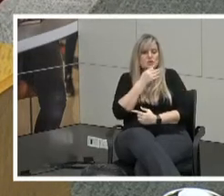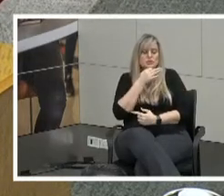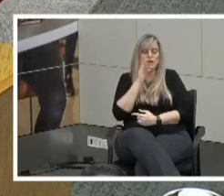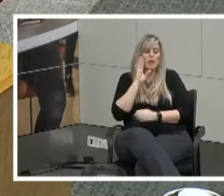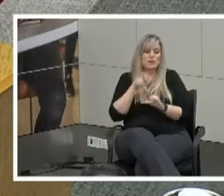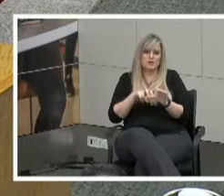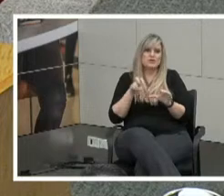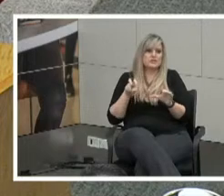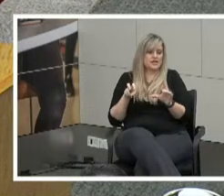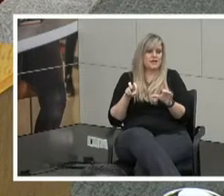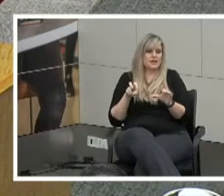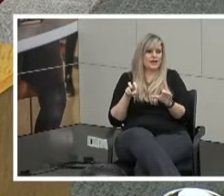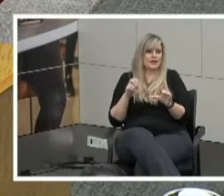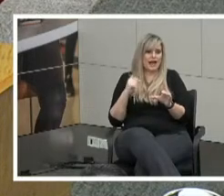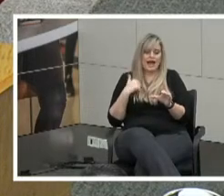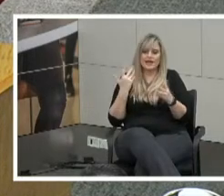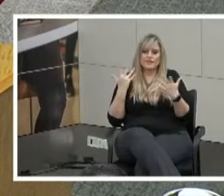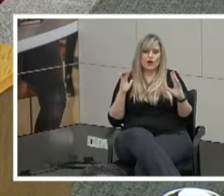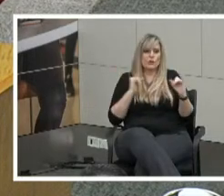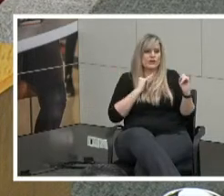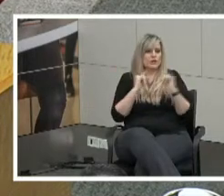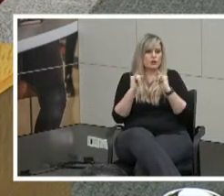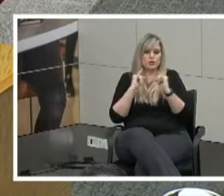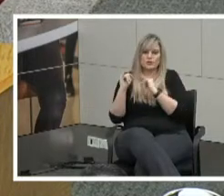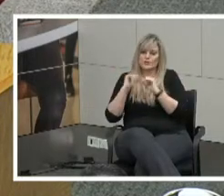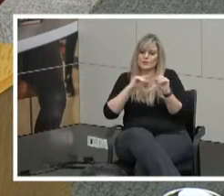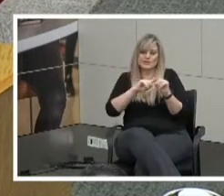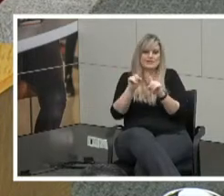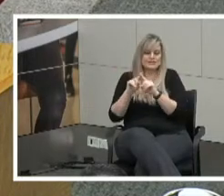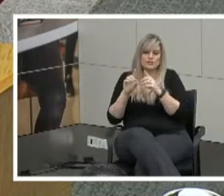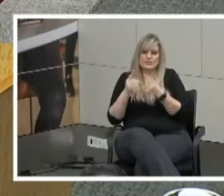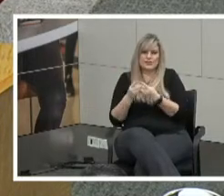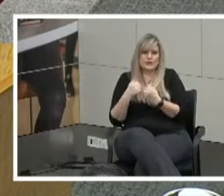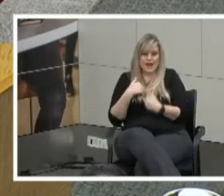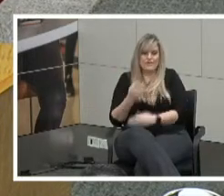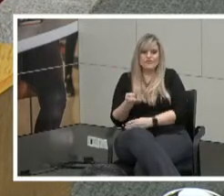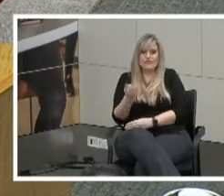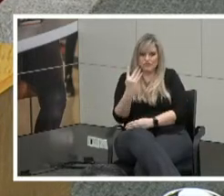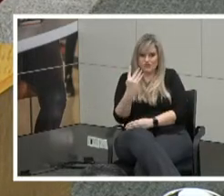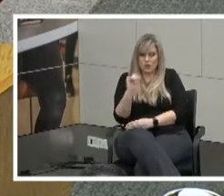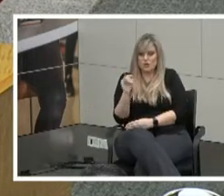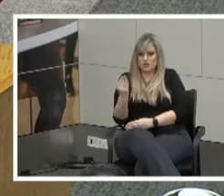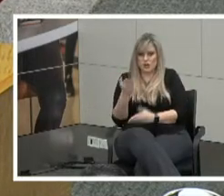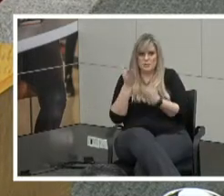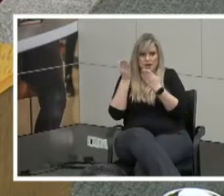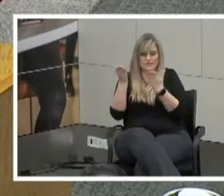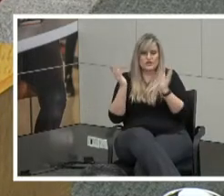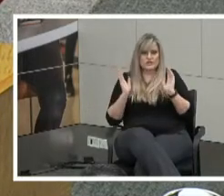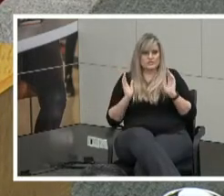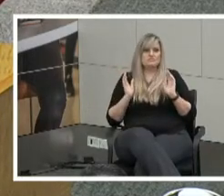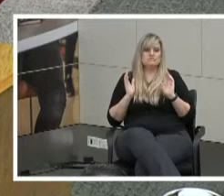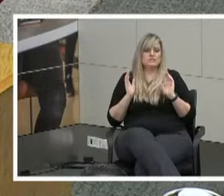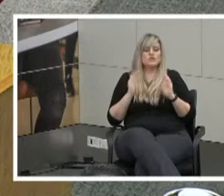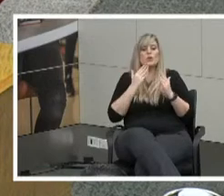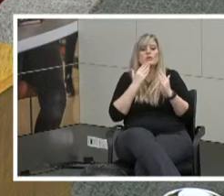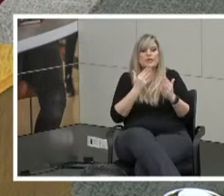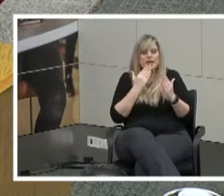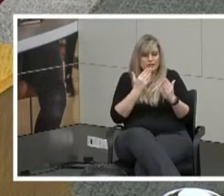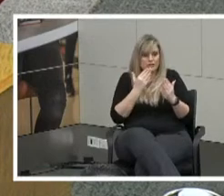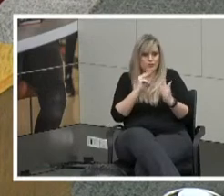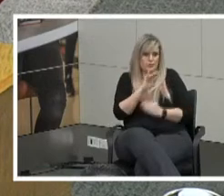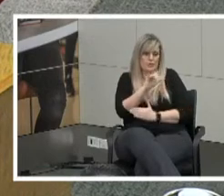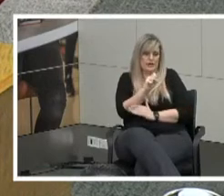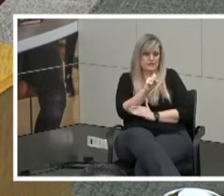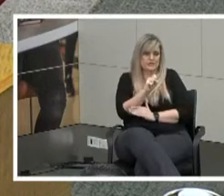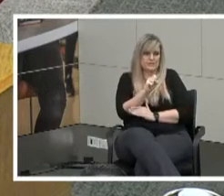resigning I have been to four interviews in other districts and have received four job offers so thank you Mr